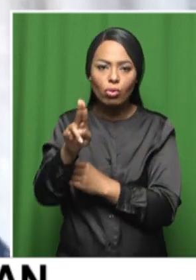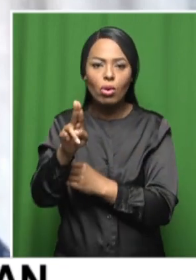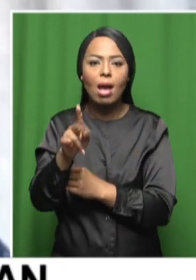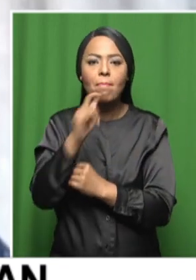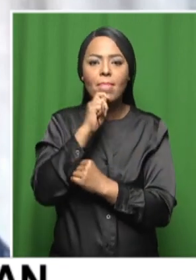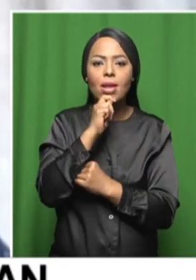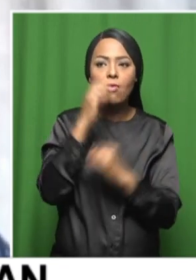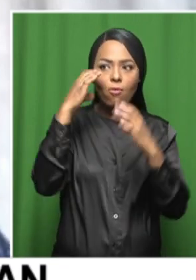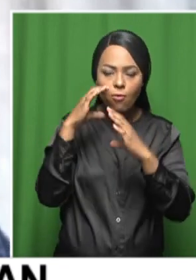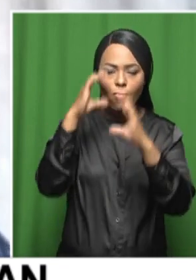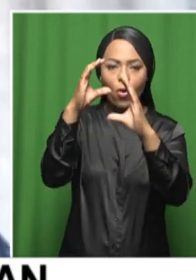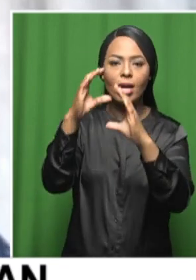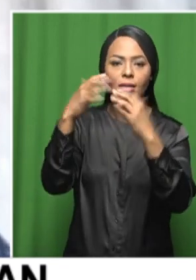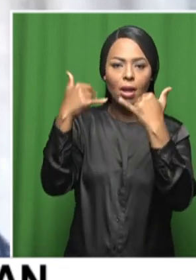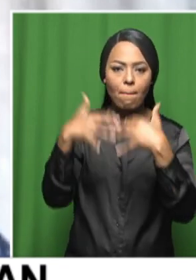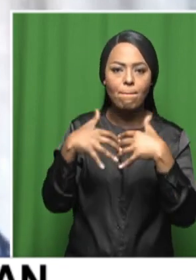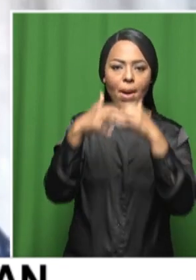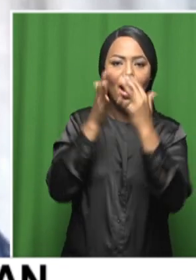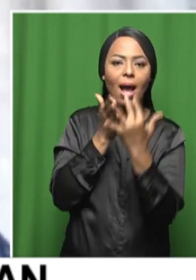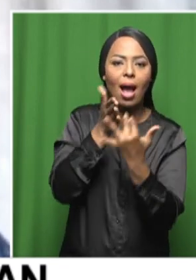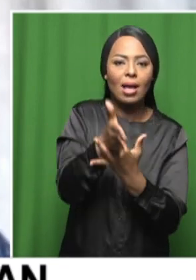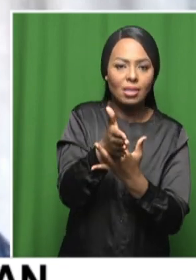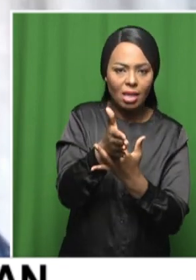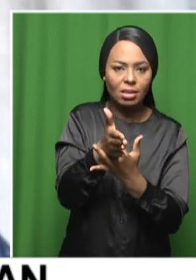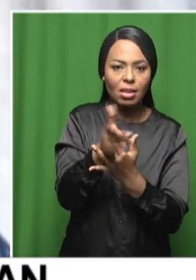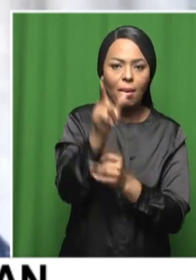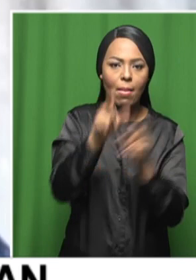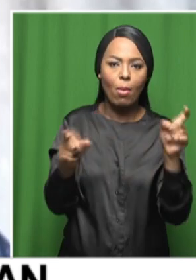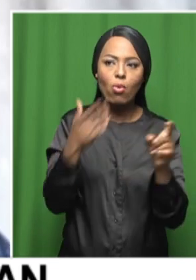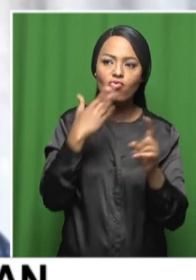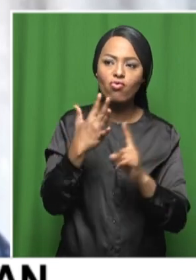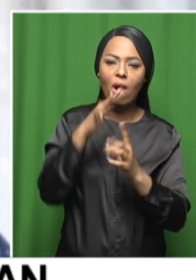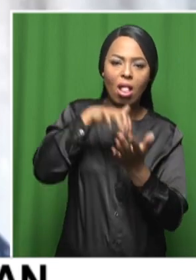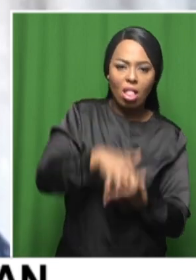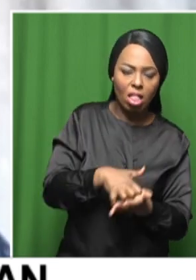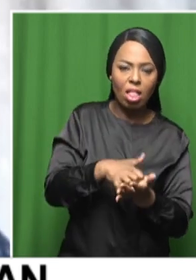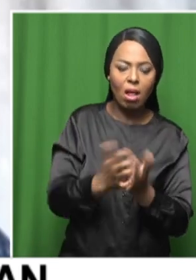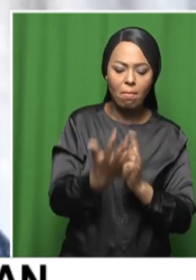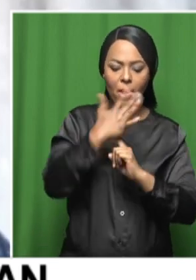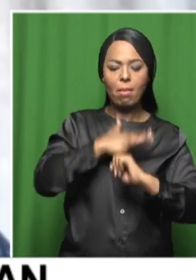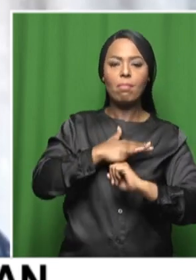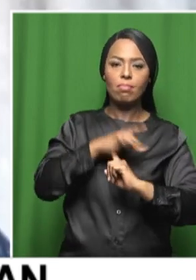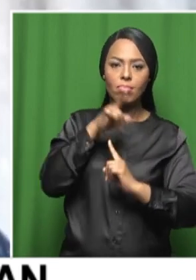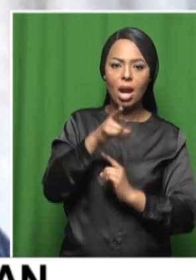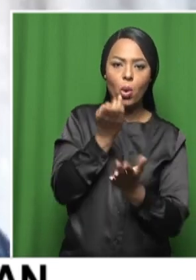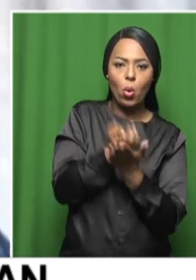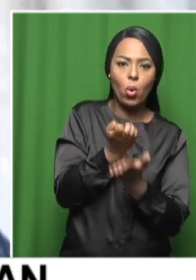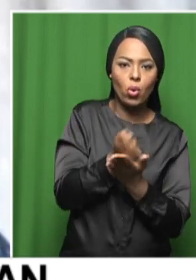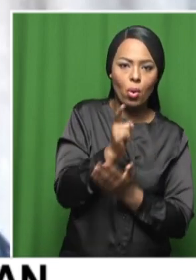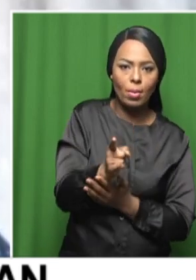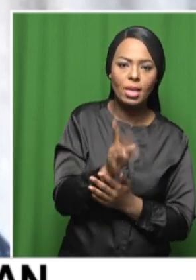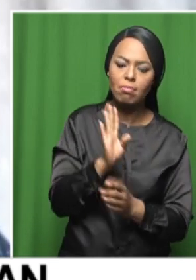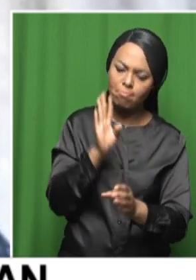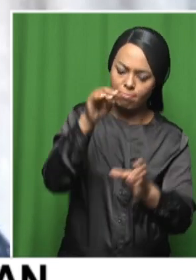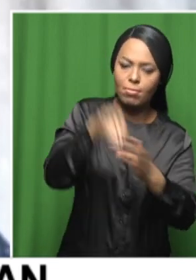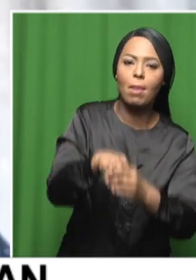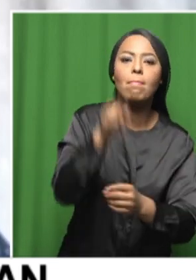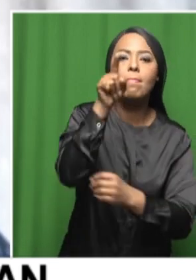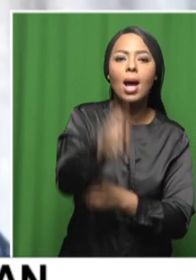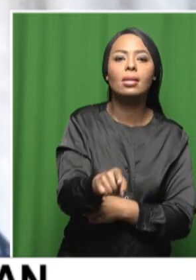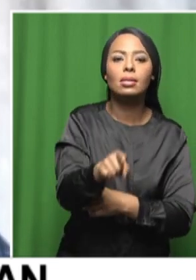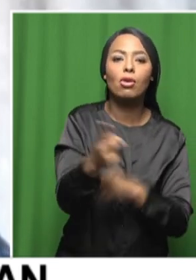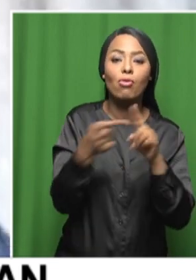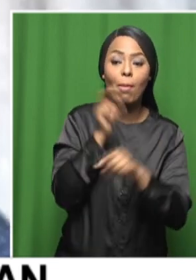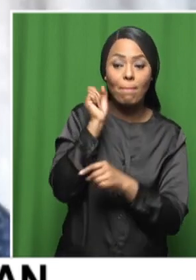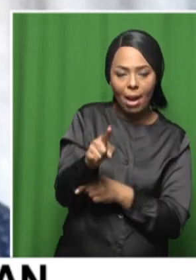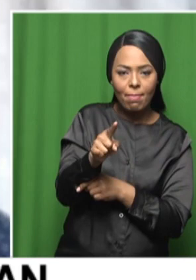focus is to create more access for those that are marginalized in the economy, included, and then out of that